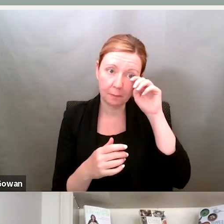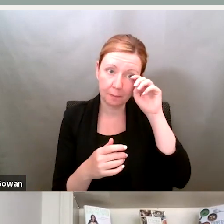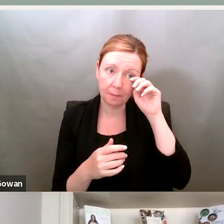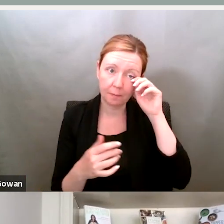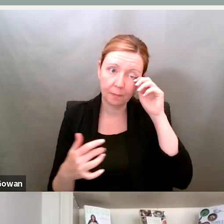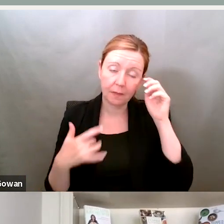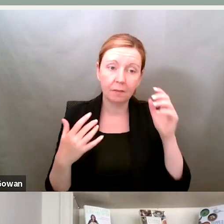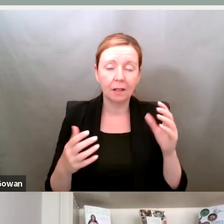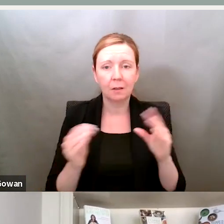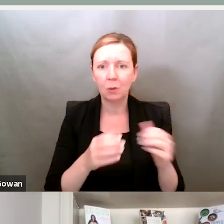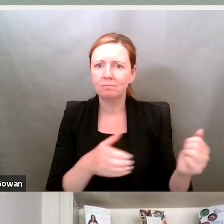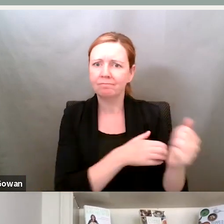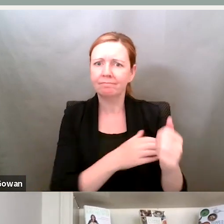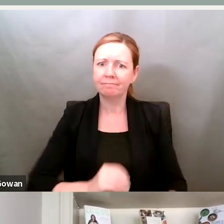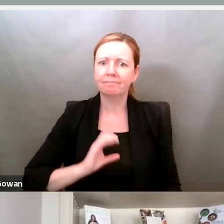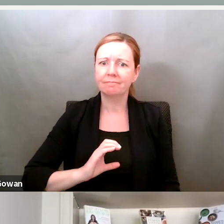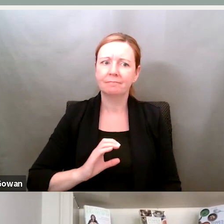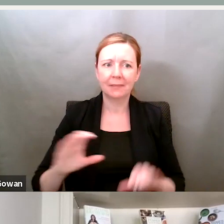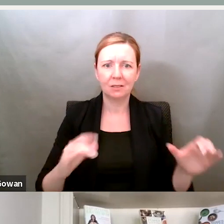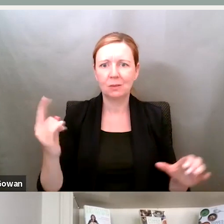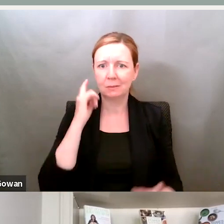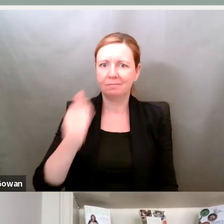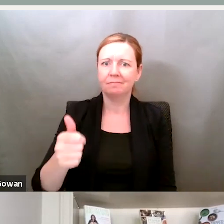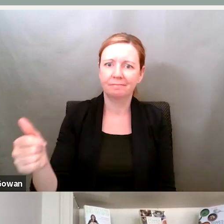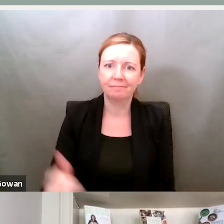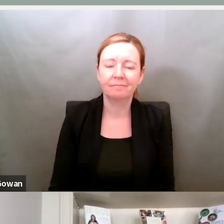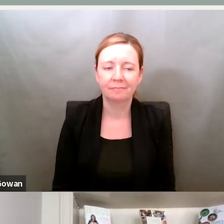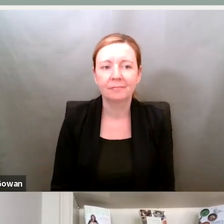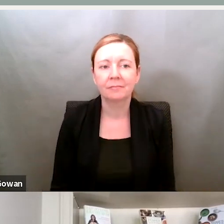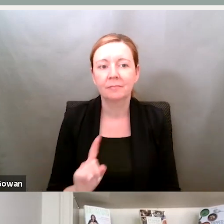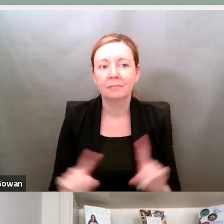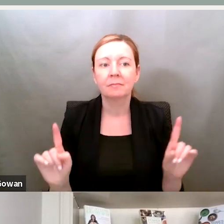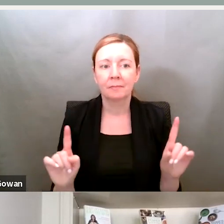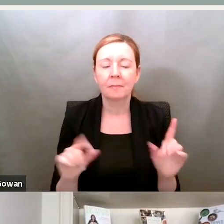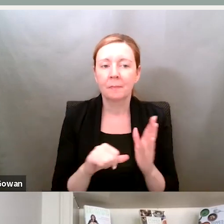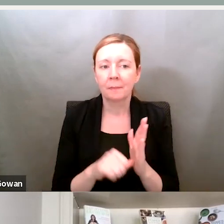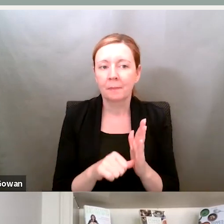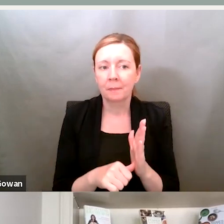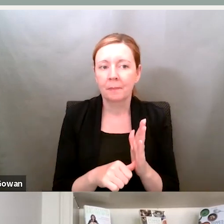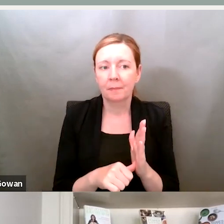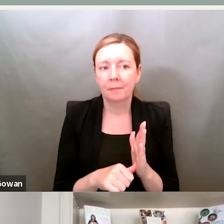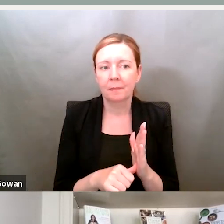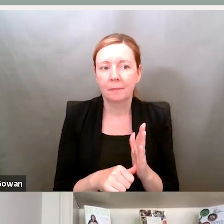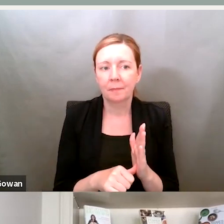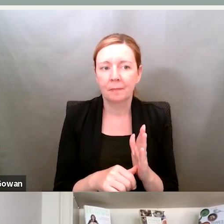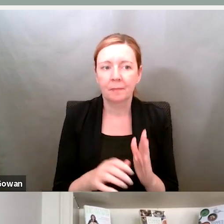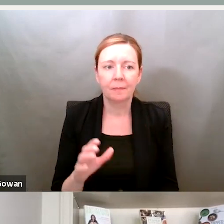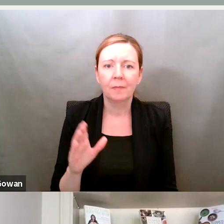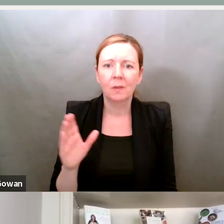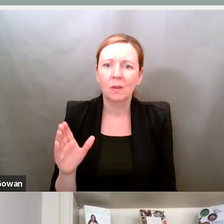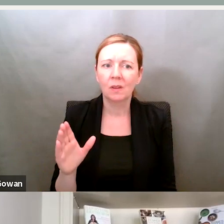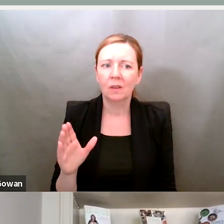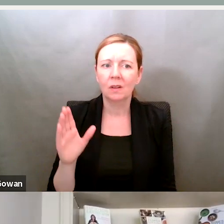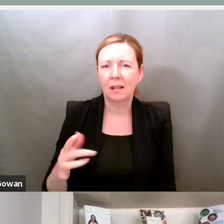feel empowered by being proactive. But one thing I want to stress is to never operate from a place